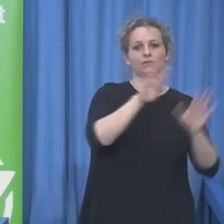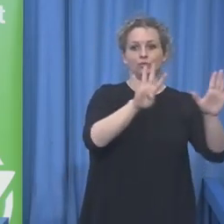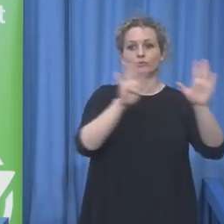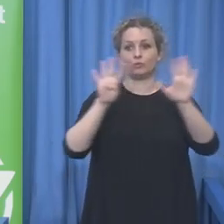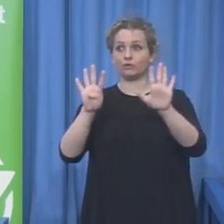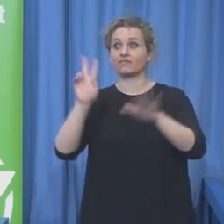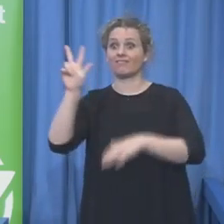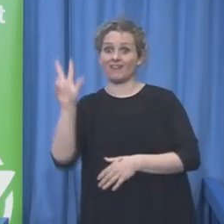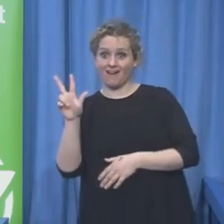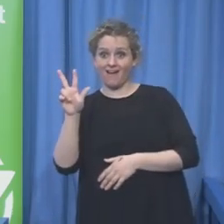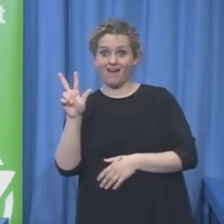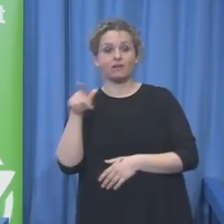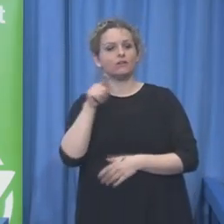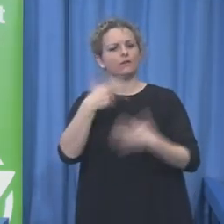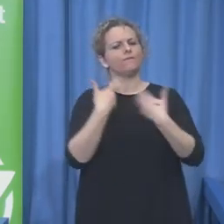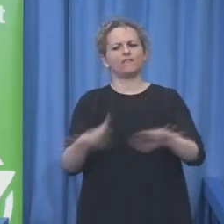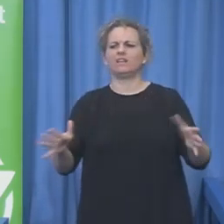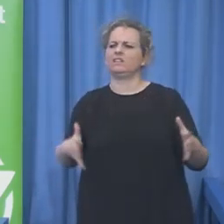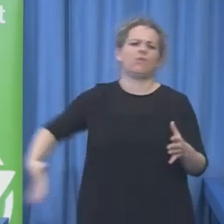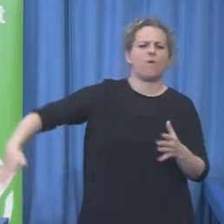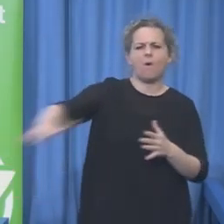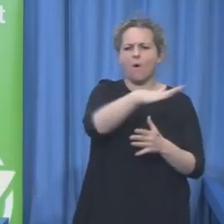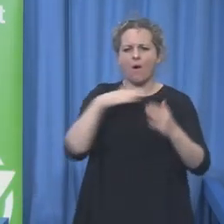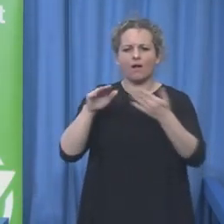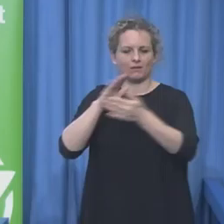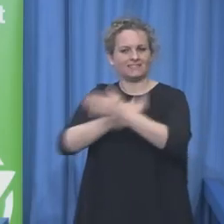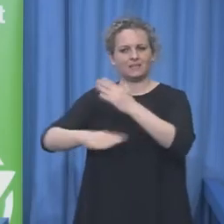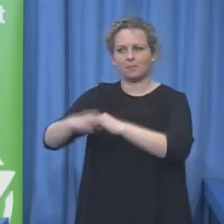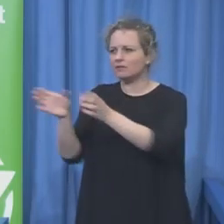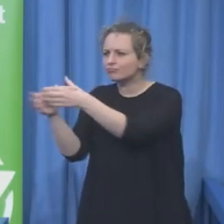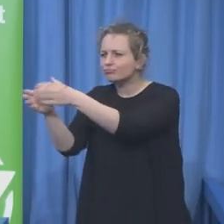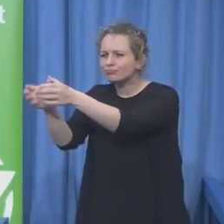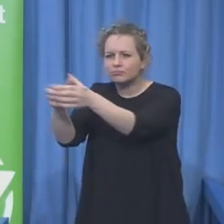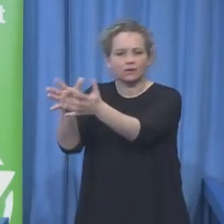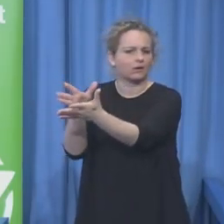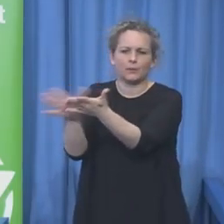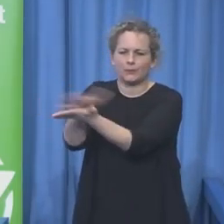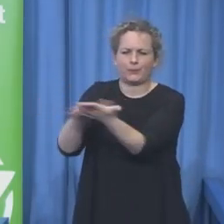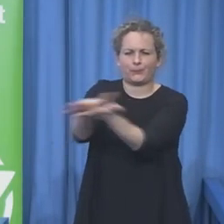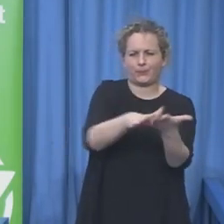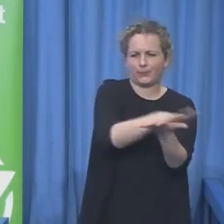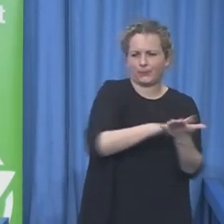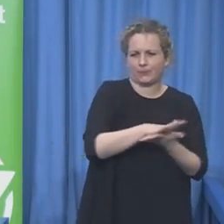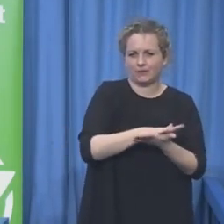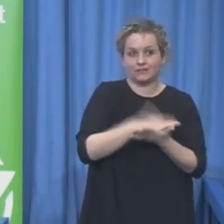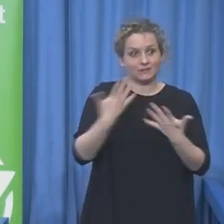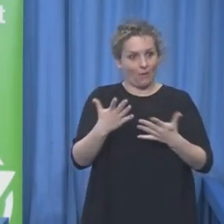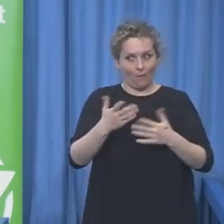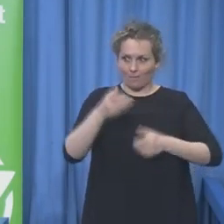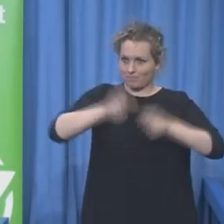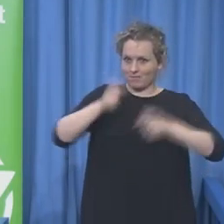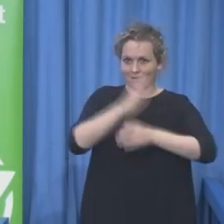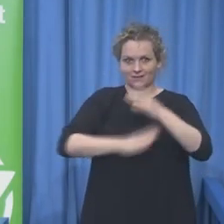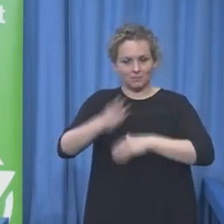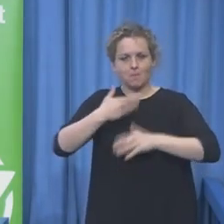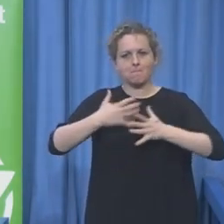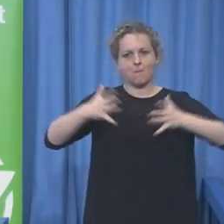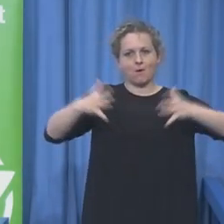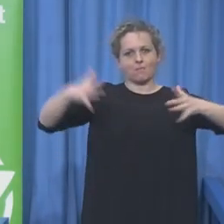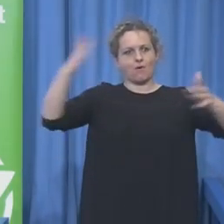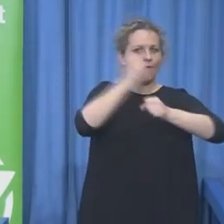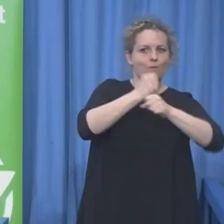gradually increased, and now we're providing support to post-secondary ed programs for students with intellectual